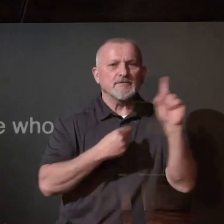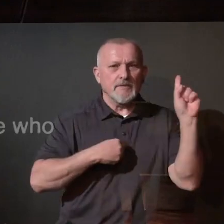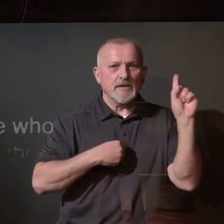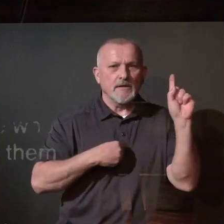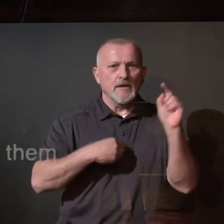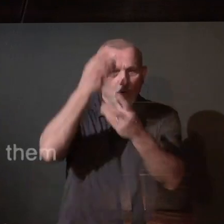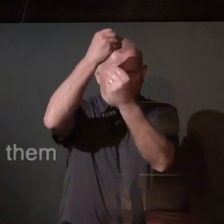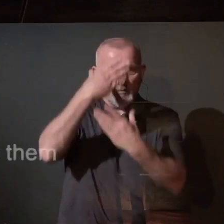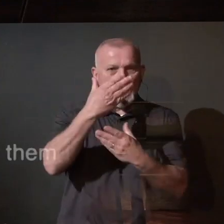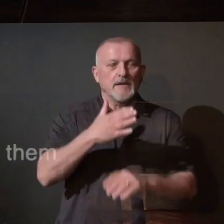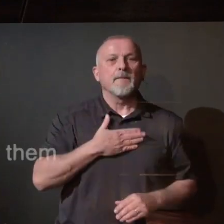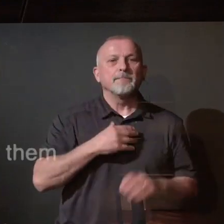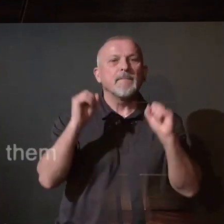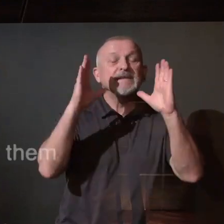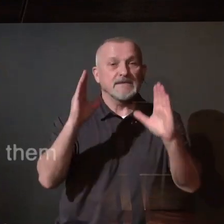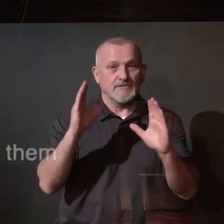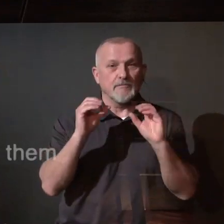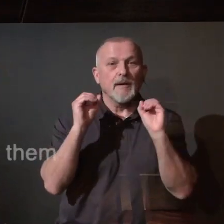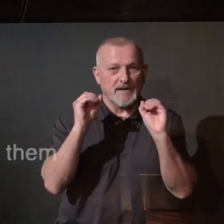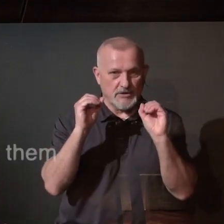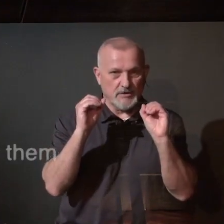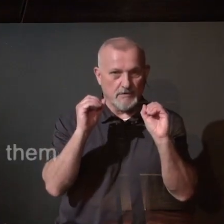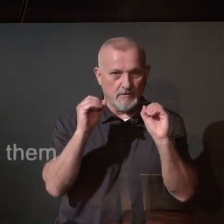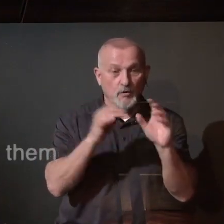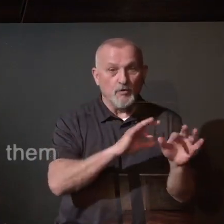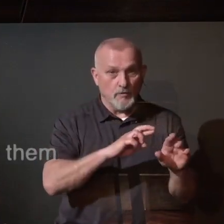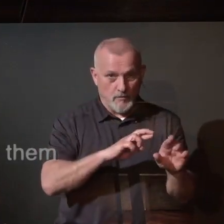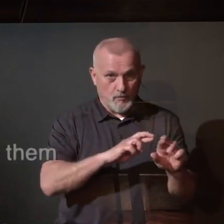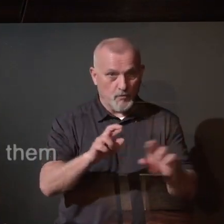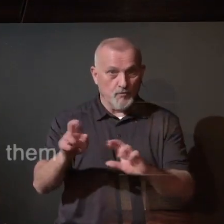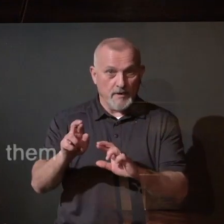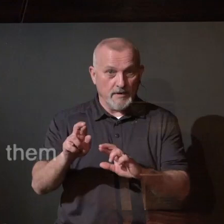will obey my teachings." We're fixing to see what Jesus is teaching.